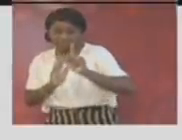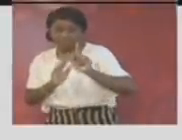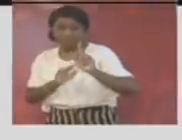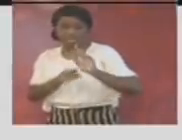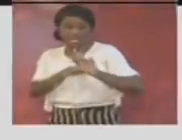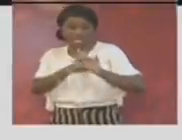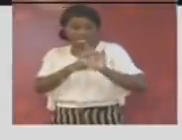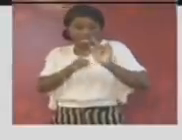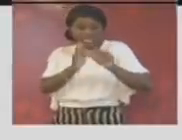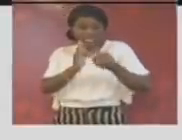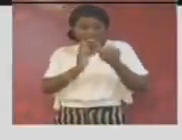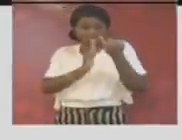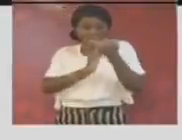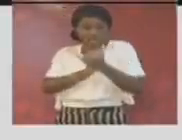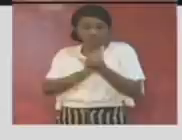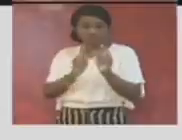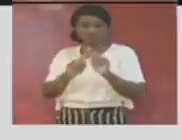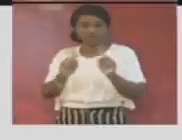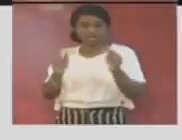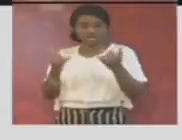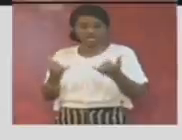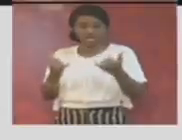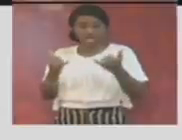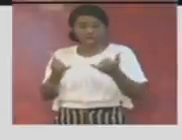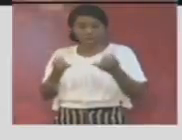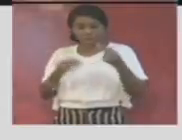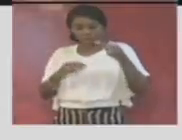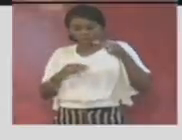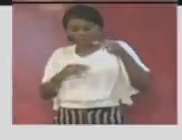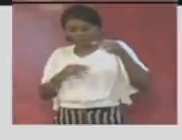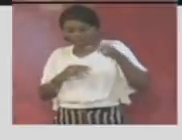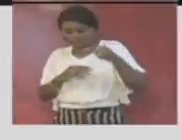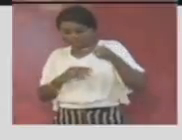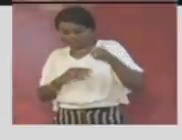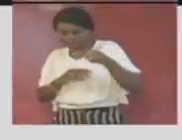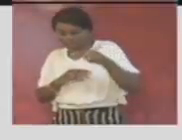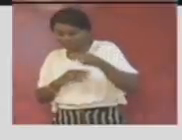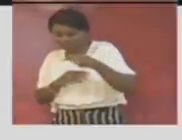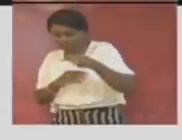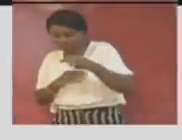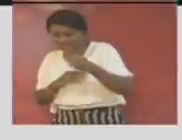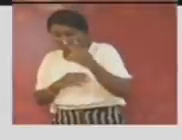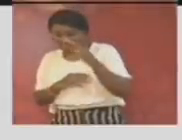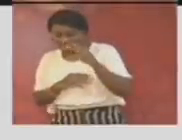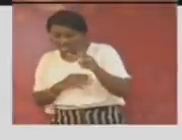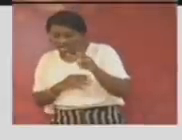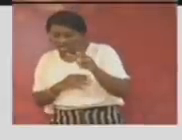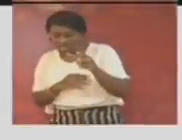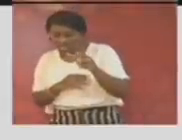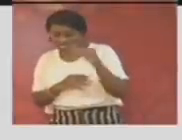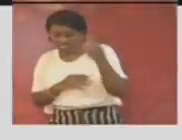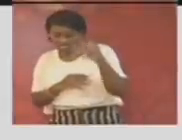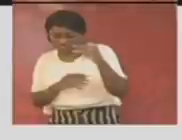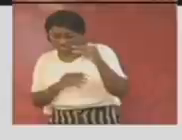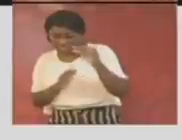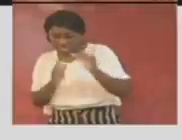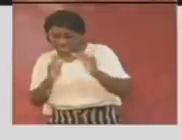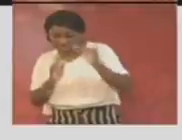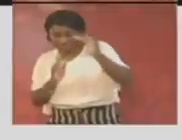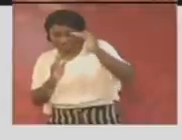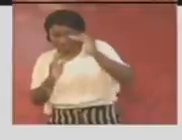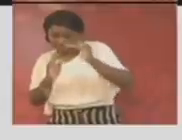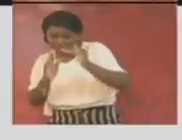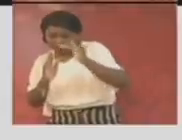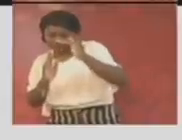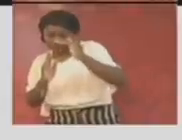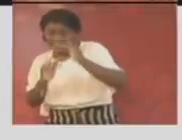of January that seems now to be trending downwards again. If you look at the heights of the bars, height of the green bars compared to the